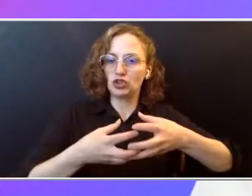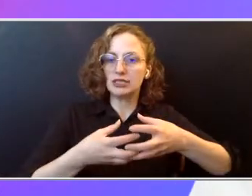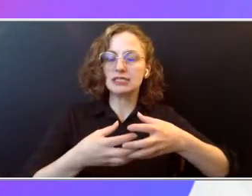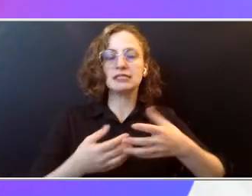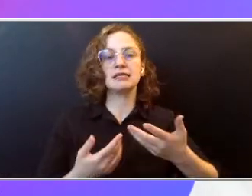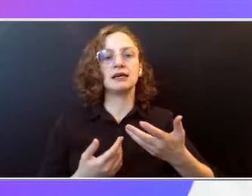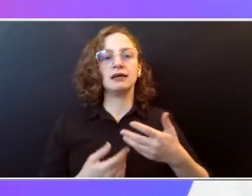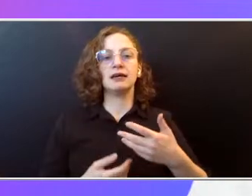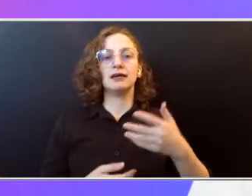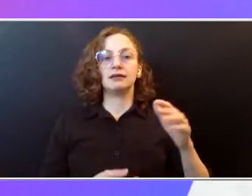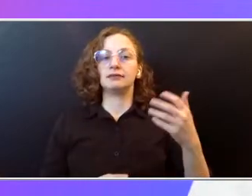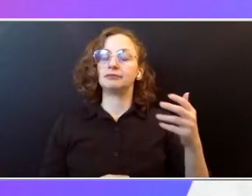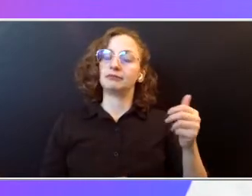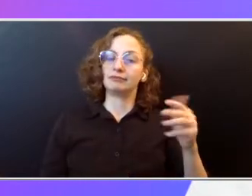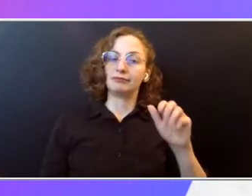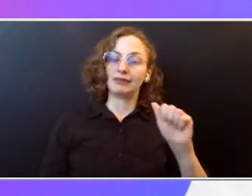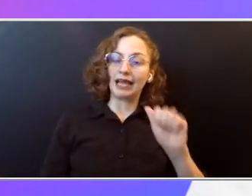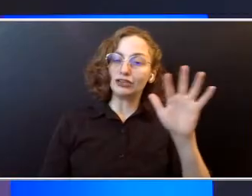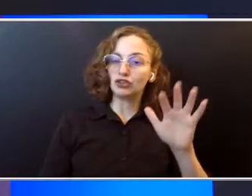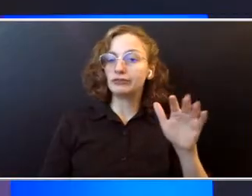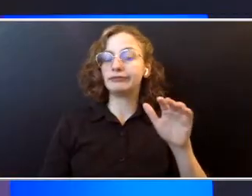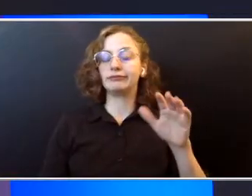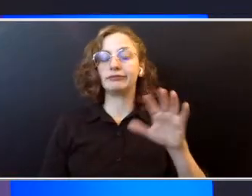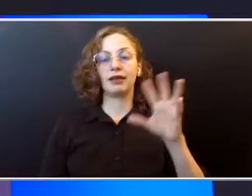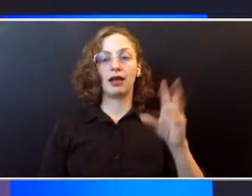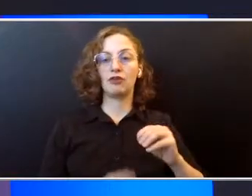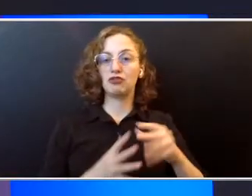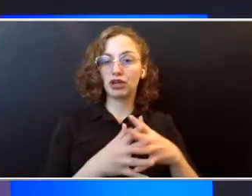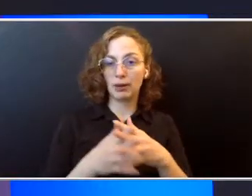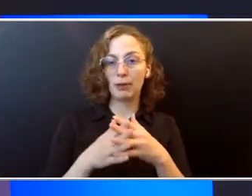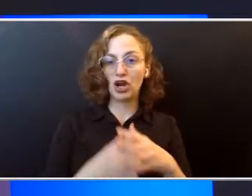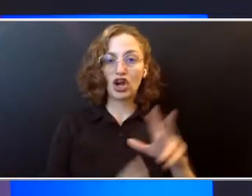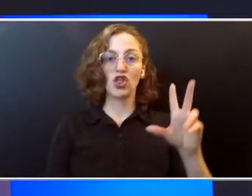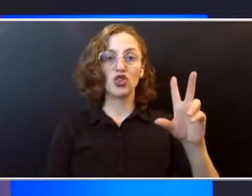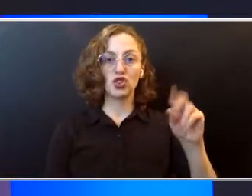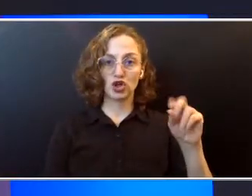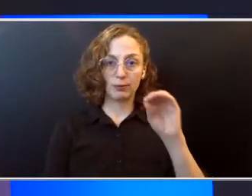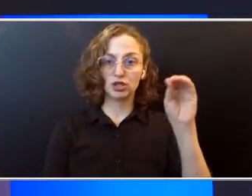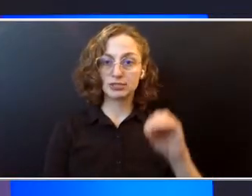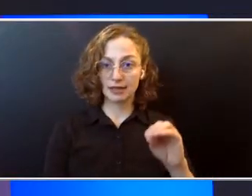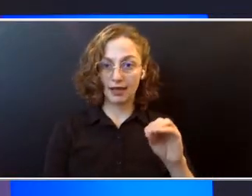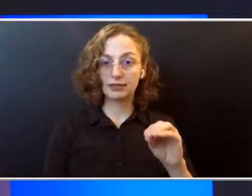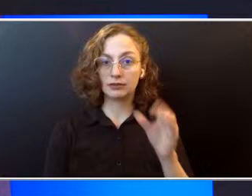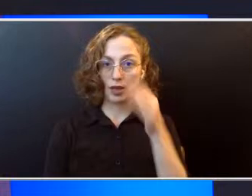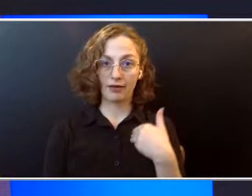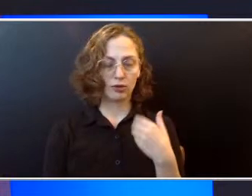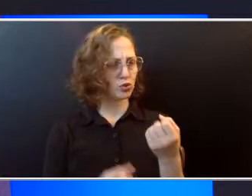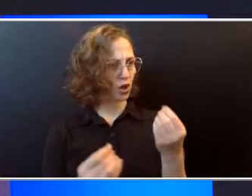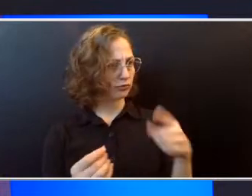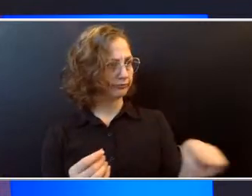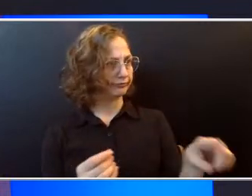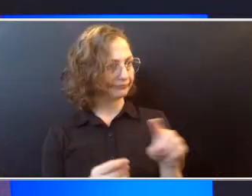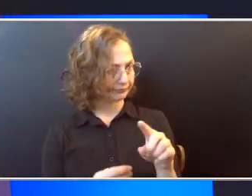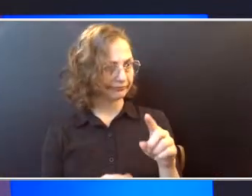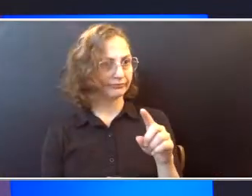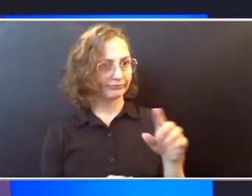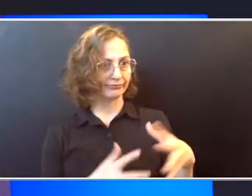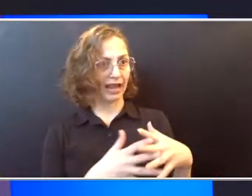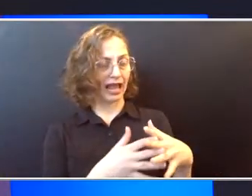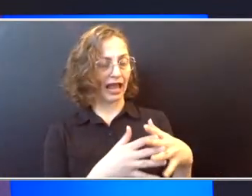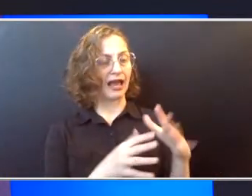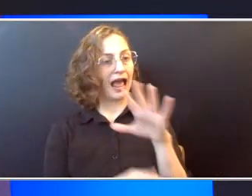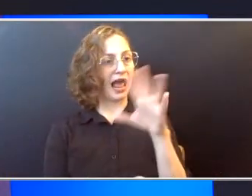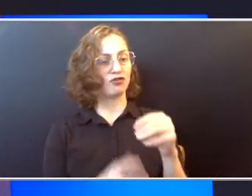30% probability to have it. So if you're an African American watching right now, you have a 30% chance of having this dangerous and cholesterol.